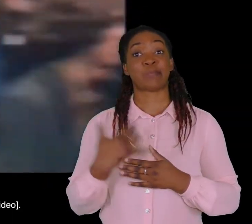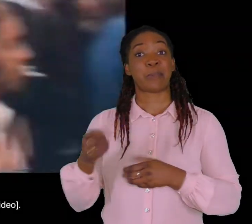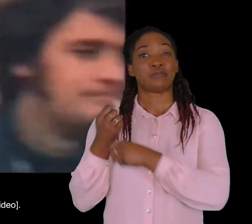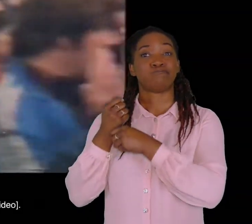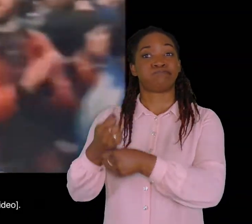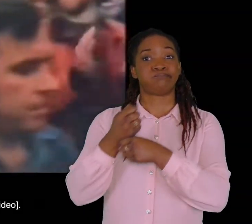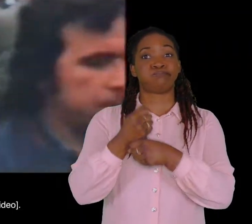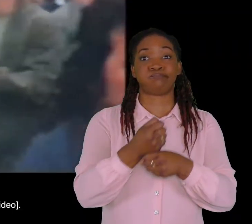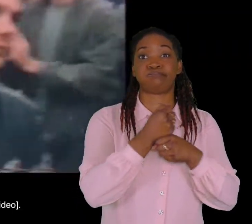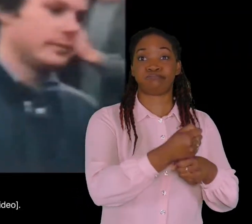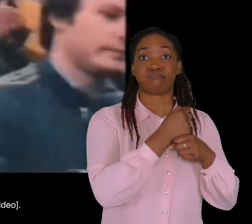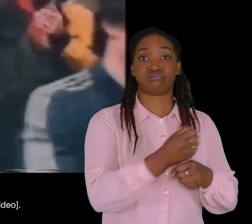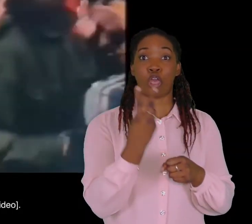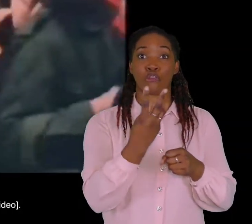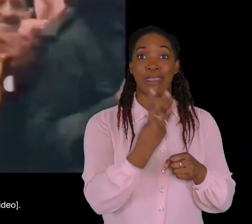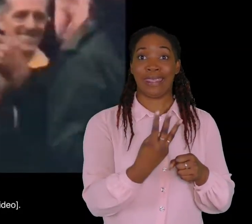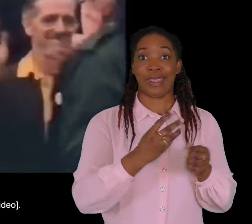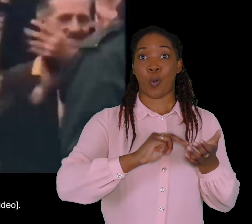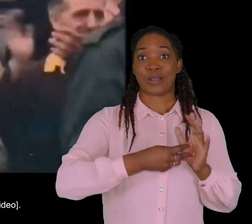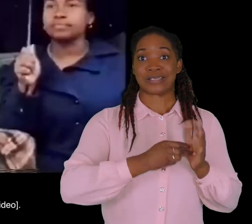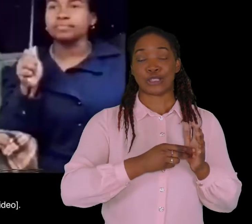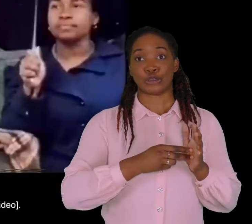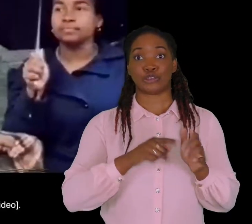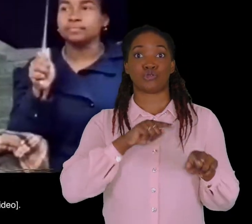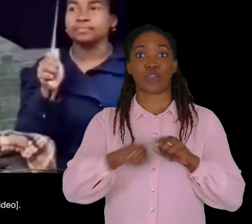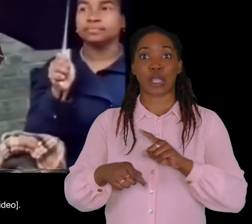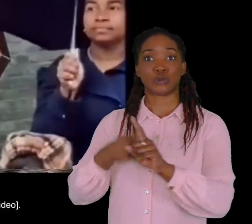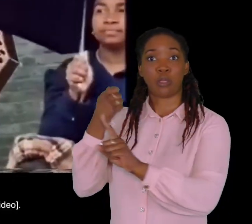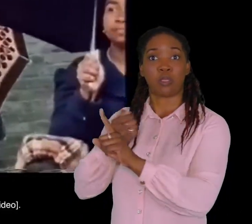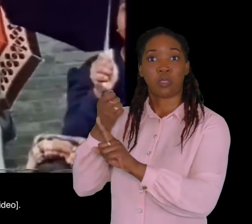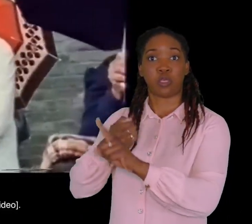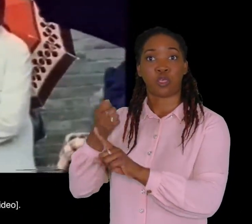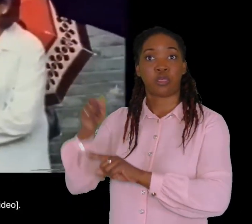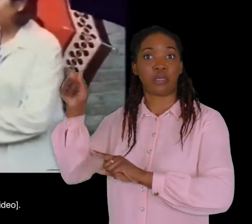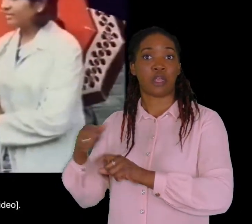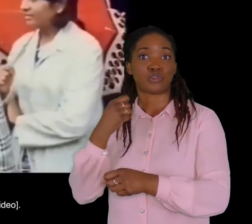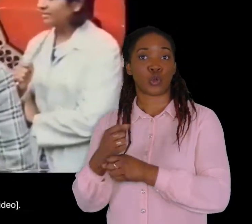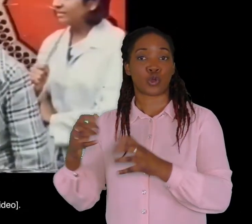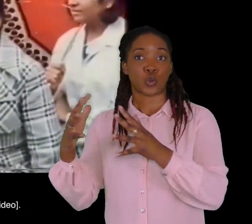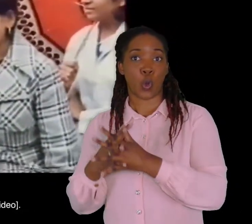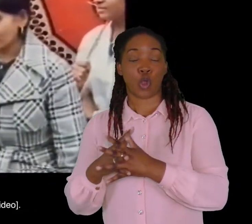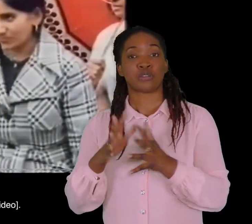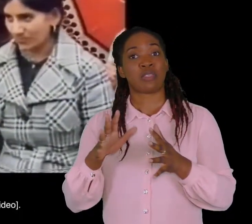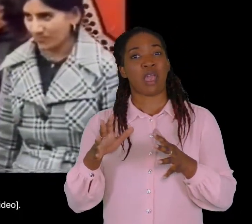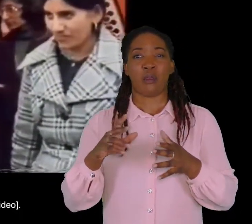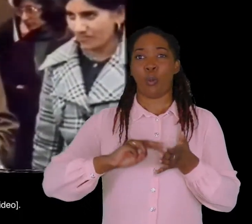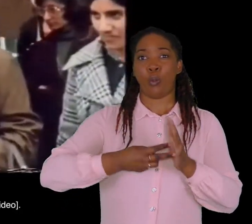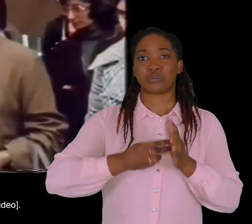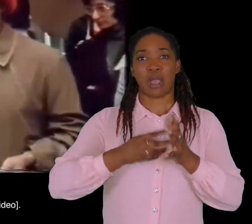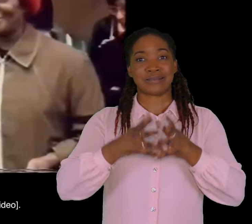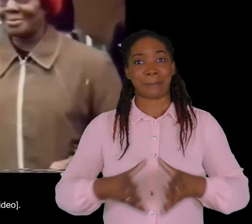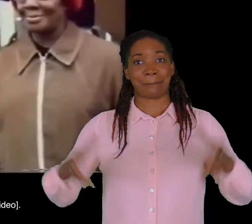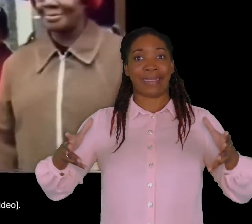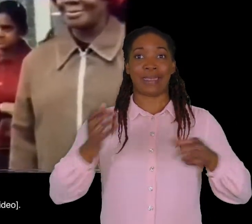After 10 months on the picket line, while ACAS, APEX and the TUC vainly attempted to get George Ward to see reason, the